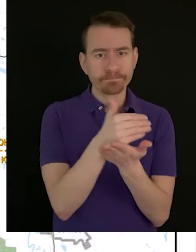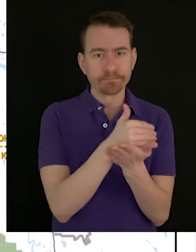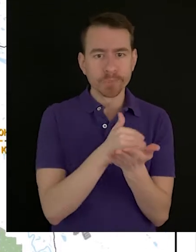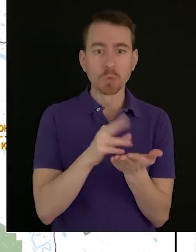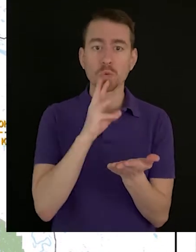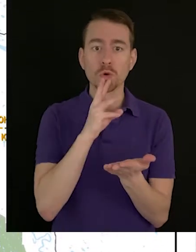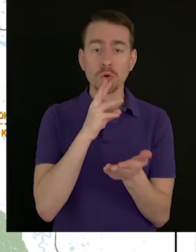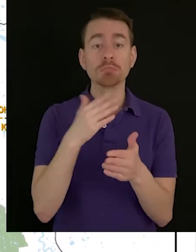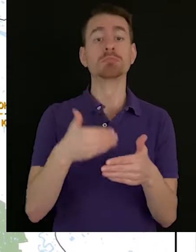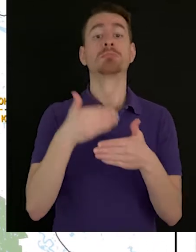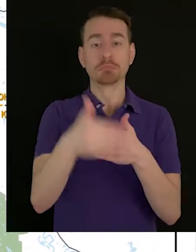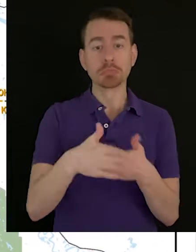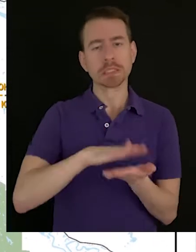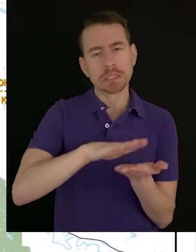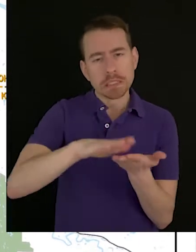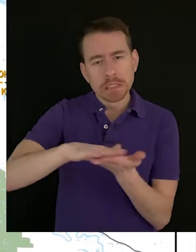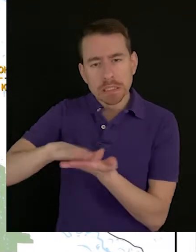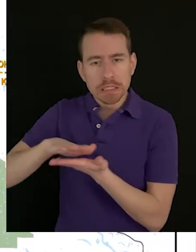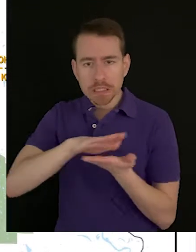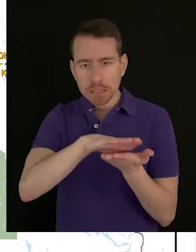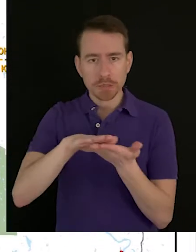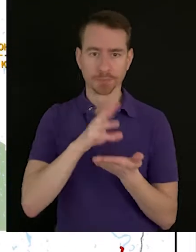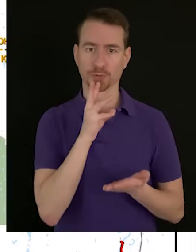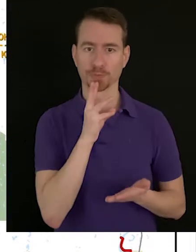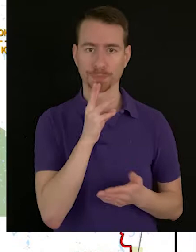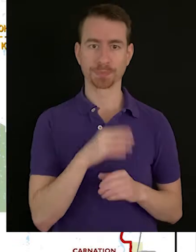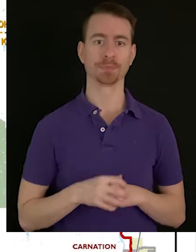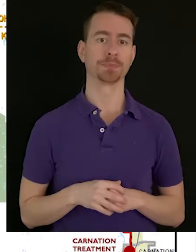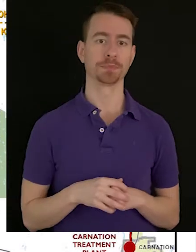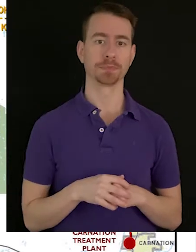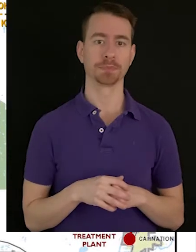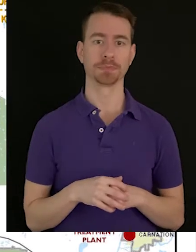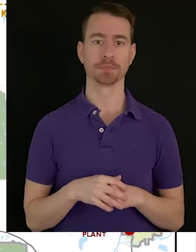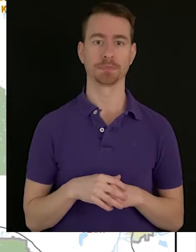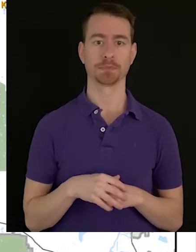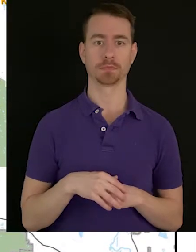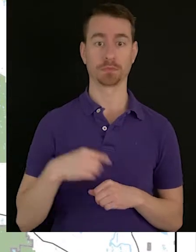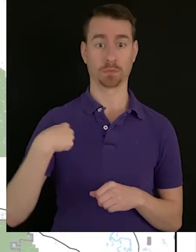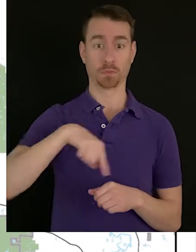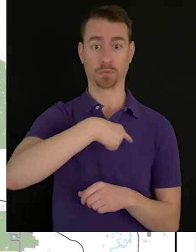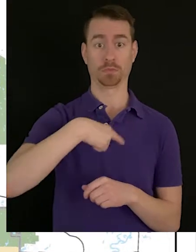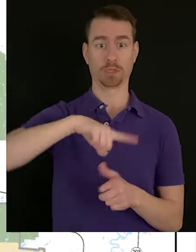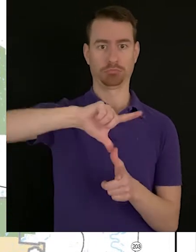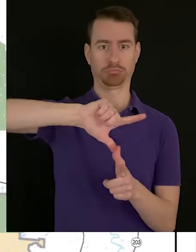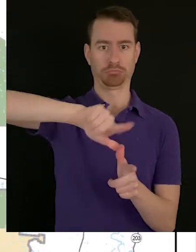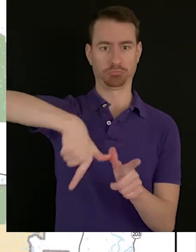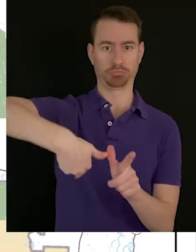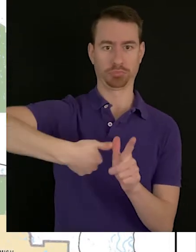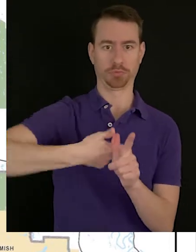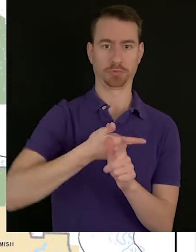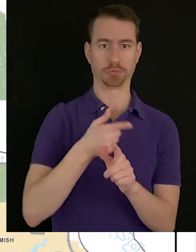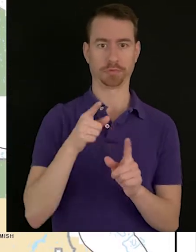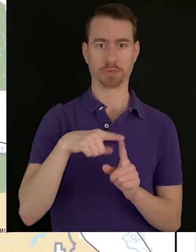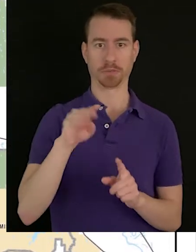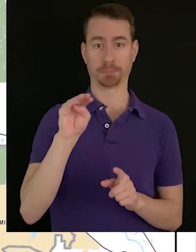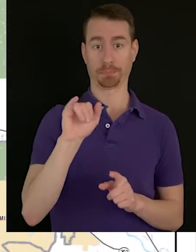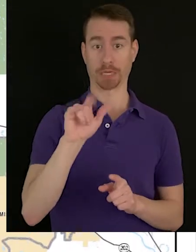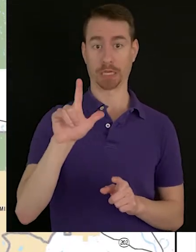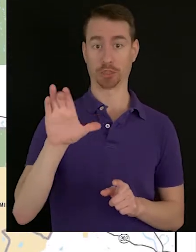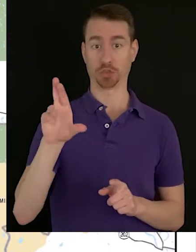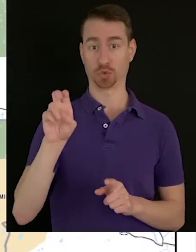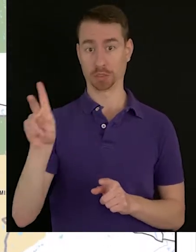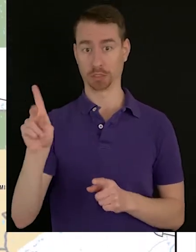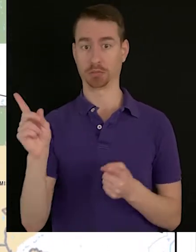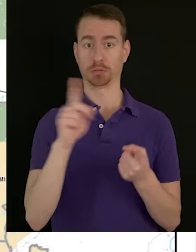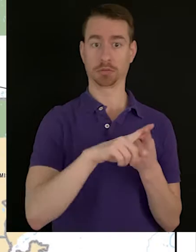collecting and cleaning wastewater from a very large geographical area, which covers the areas between Mill Creek in the